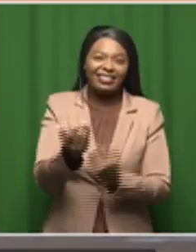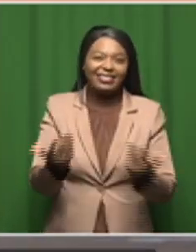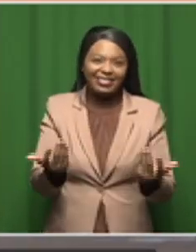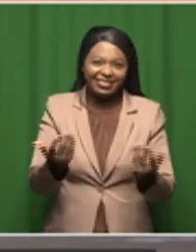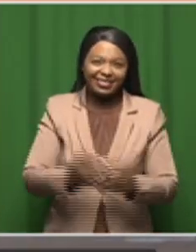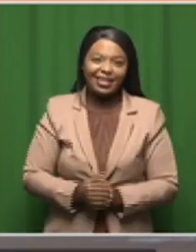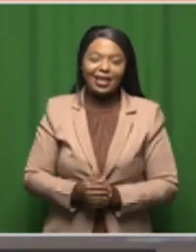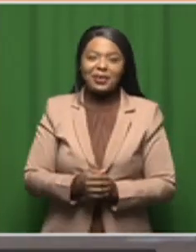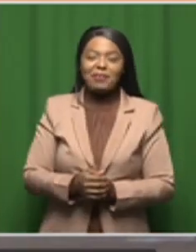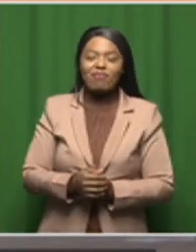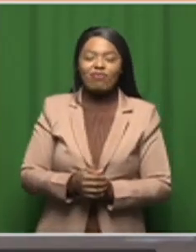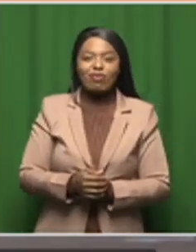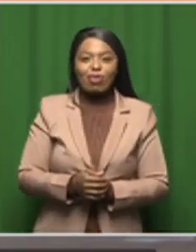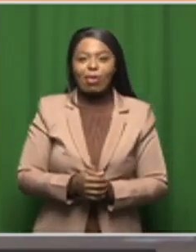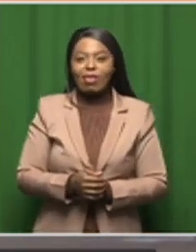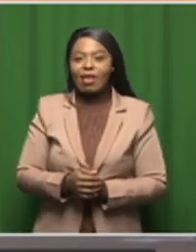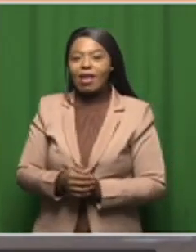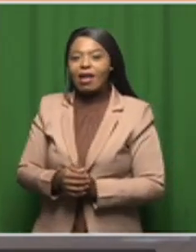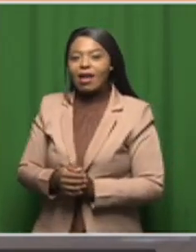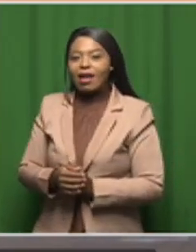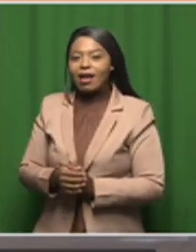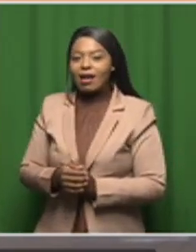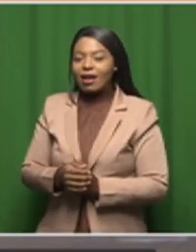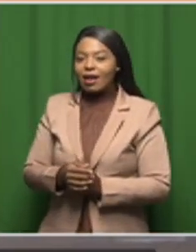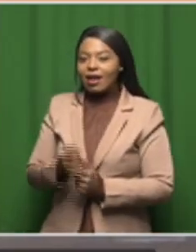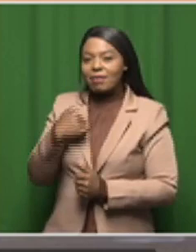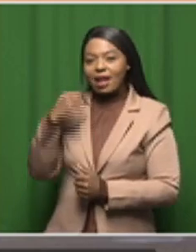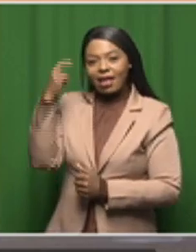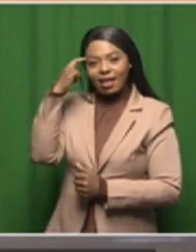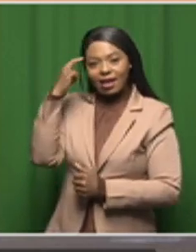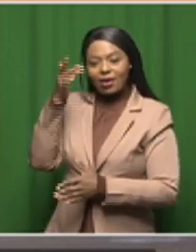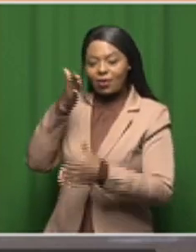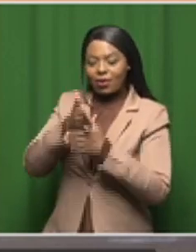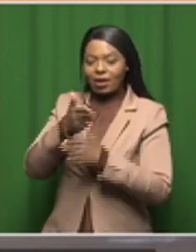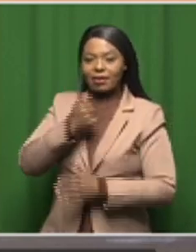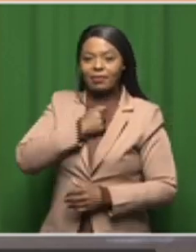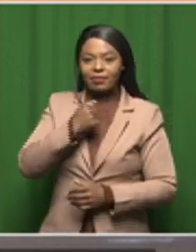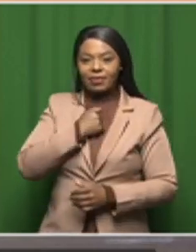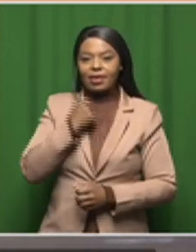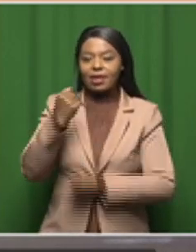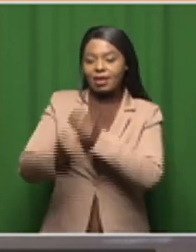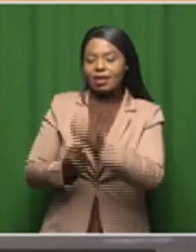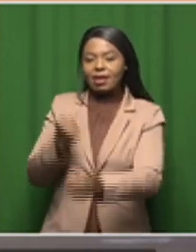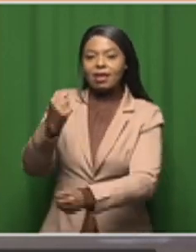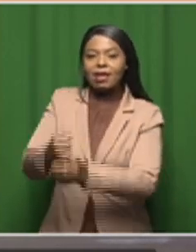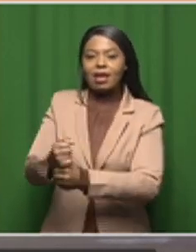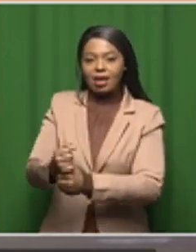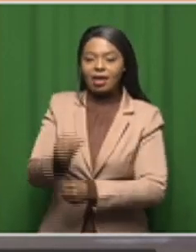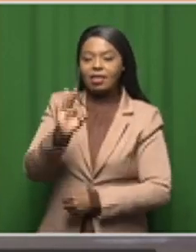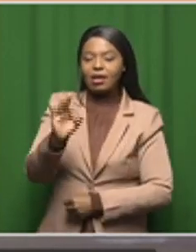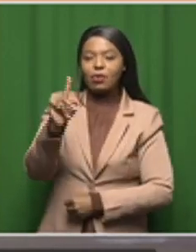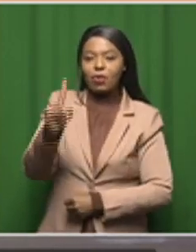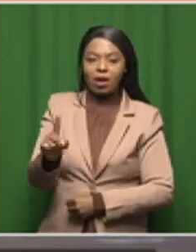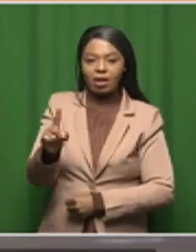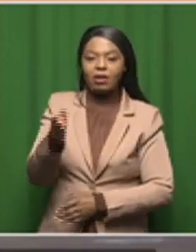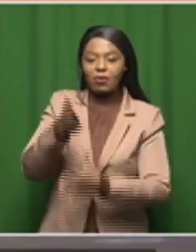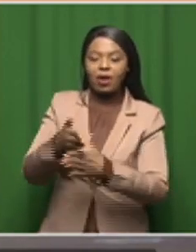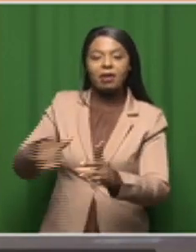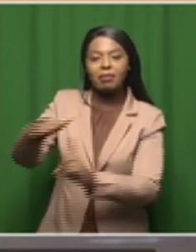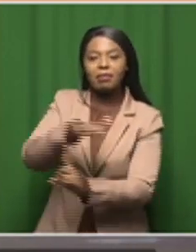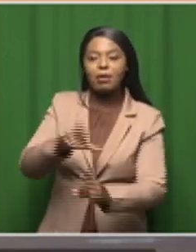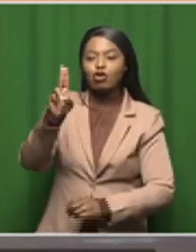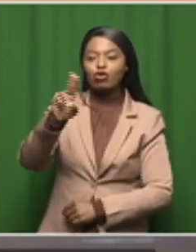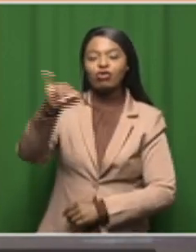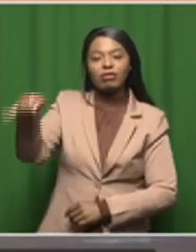I think my work at the University of Johannesburg for 31 years has been a very, very important part of